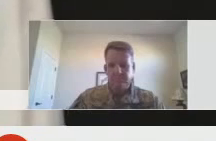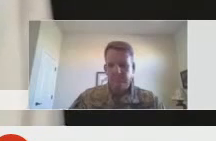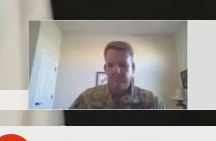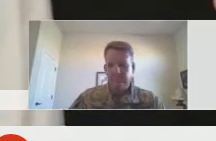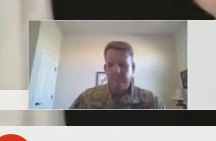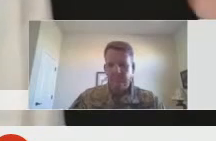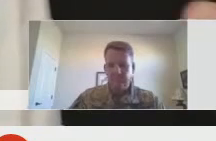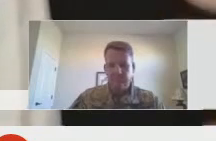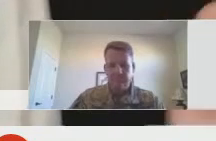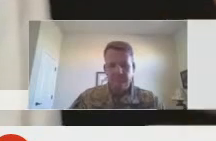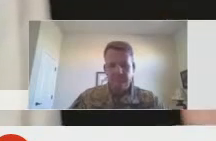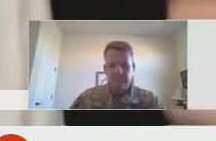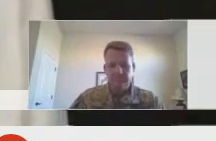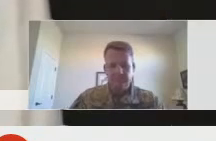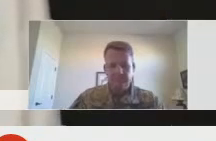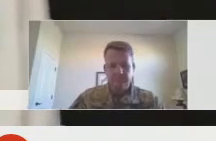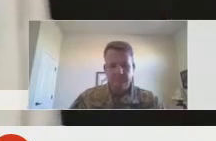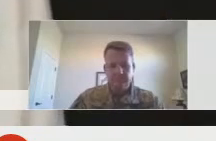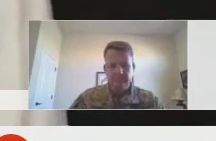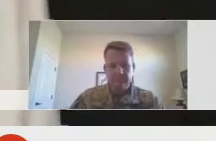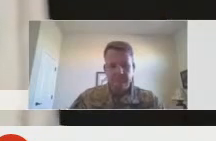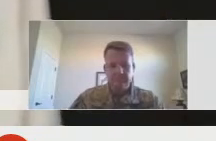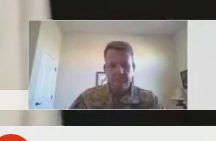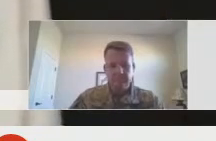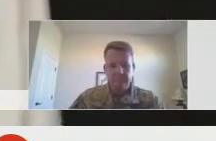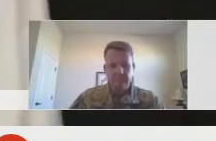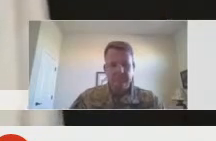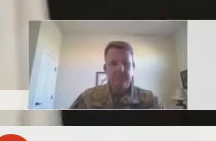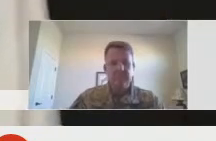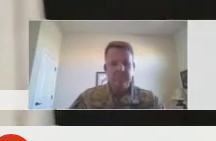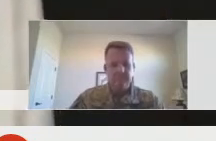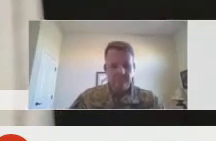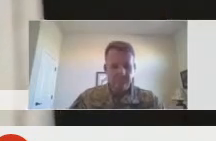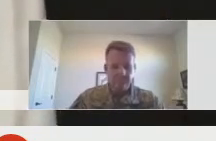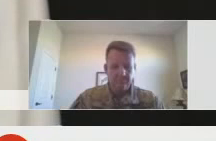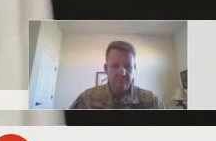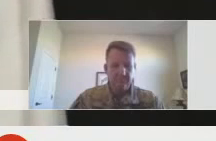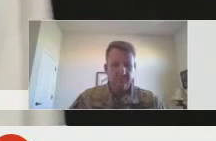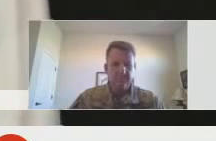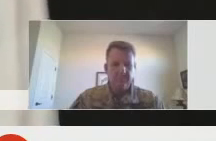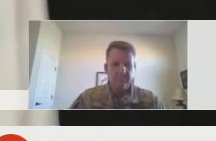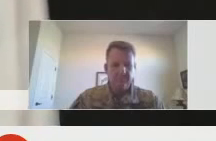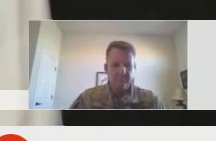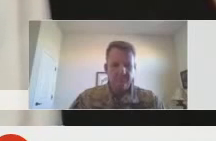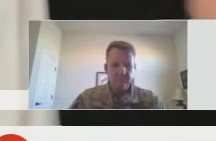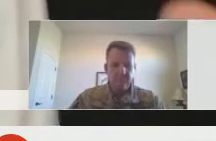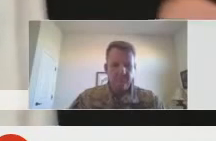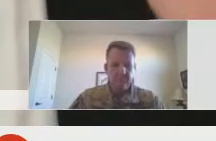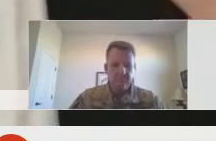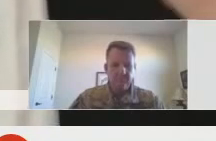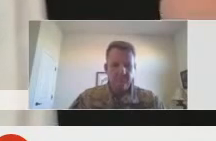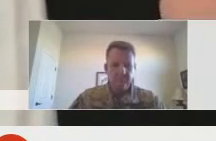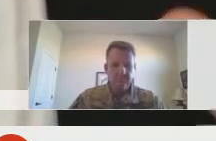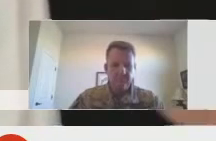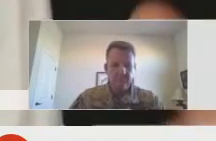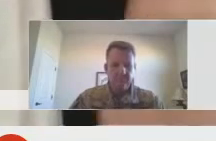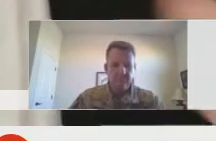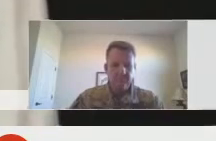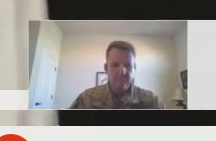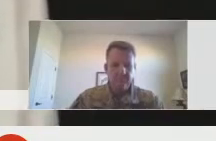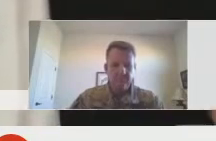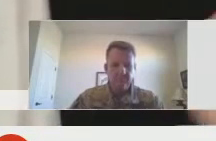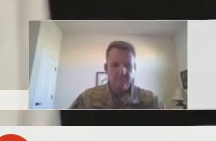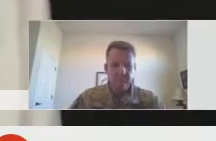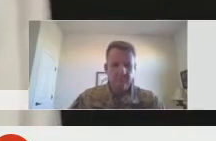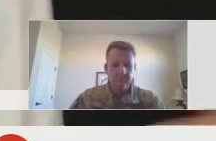the governor that can do that. It is faith leaders and community leaders. And so we're engaging them in a meaningful, science-driven discussion so